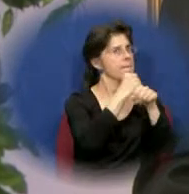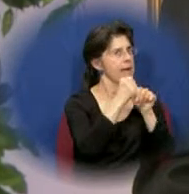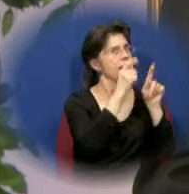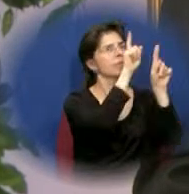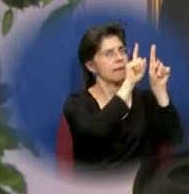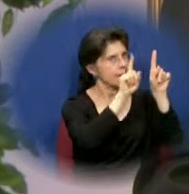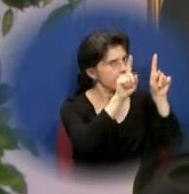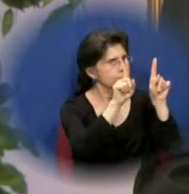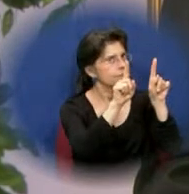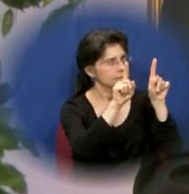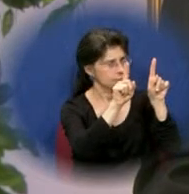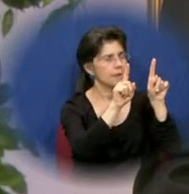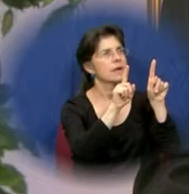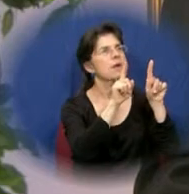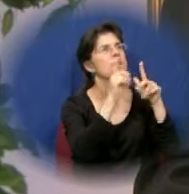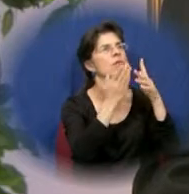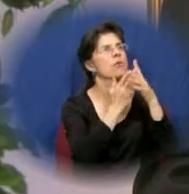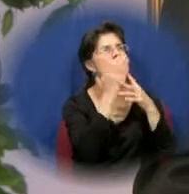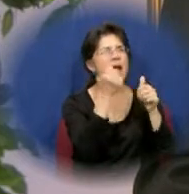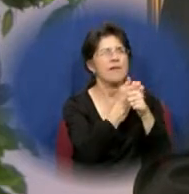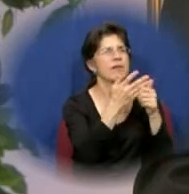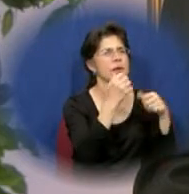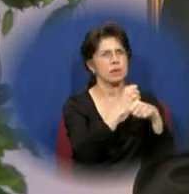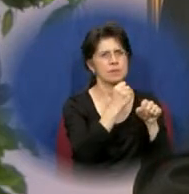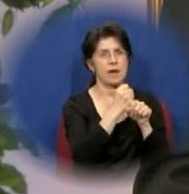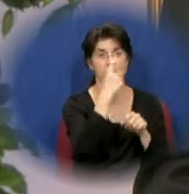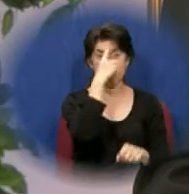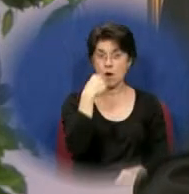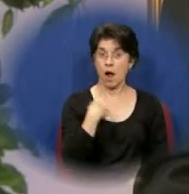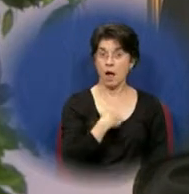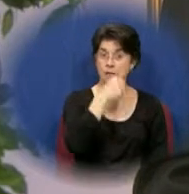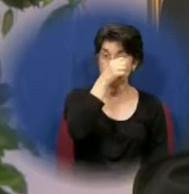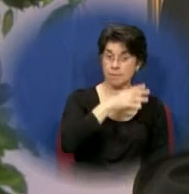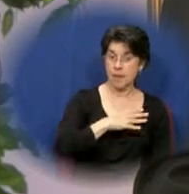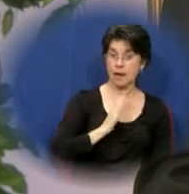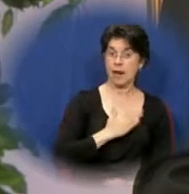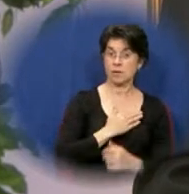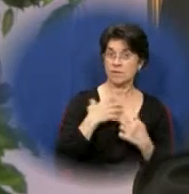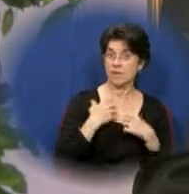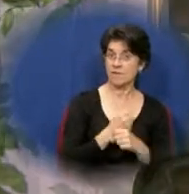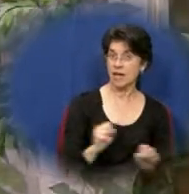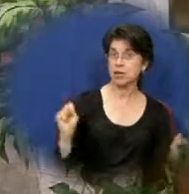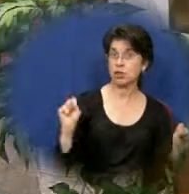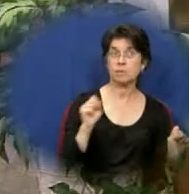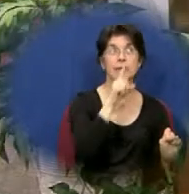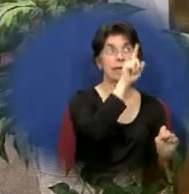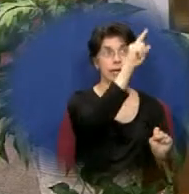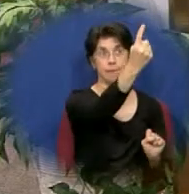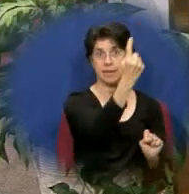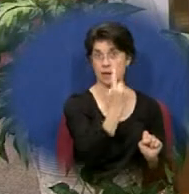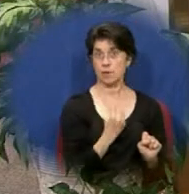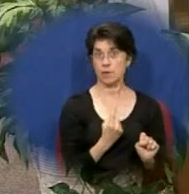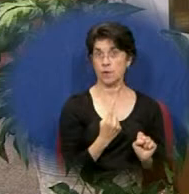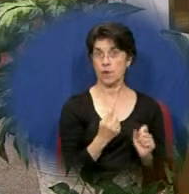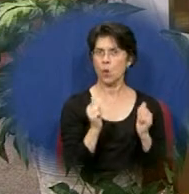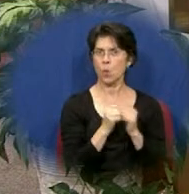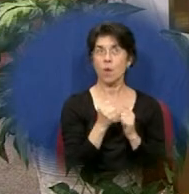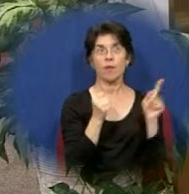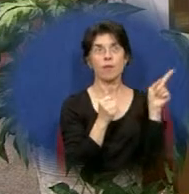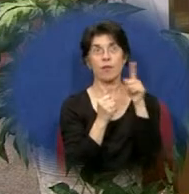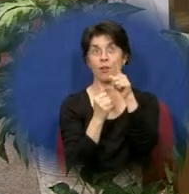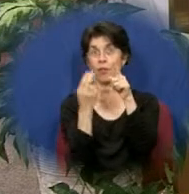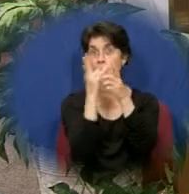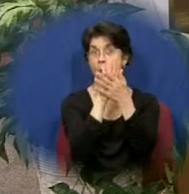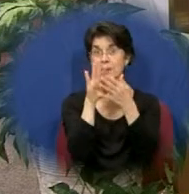Father. Through him all things were made. For us men and for our salvation, he came down from heaven, and by the Holy Spirit